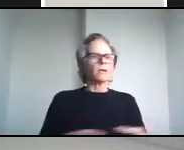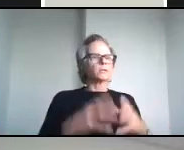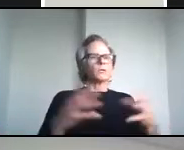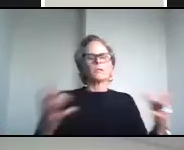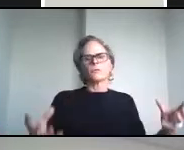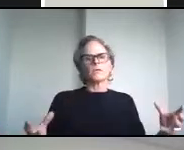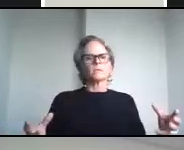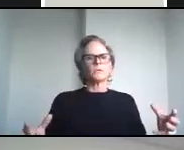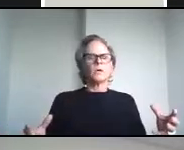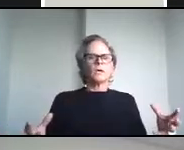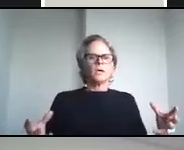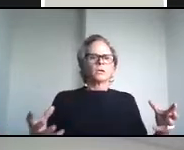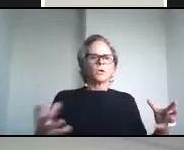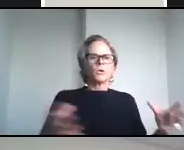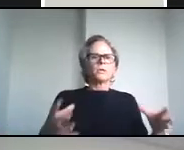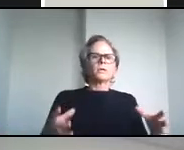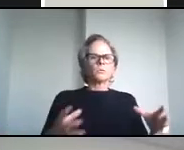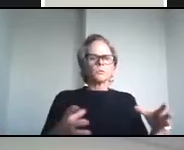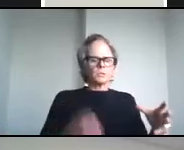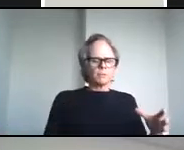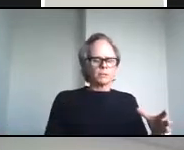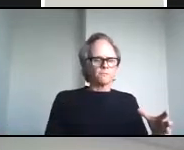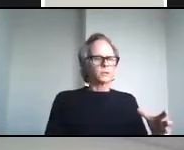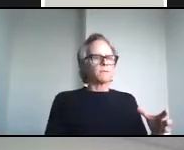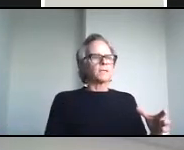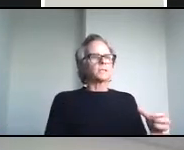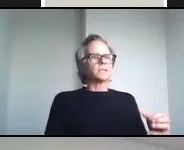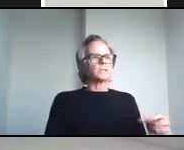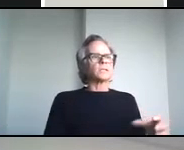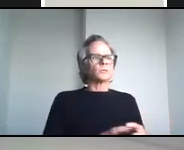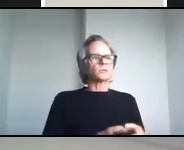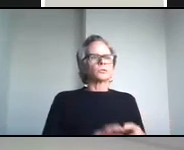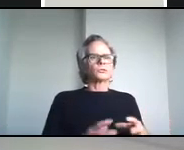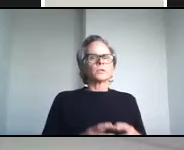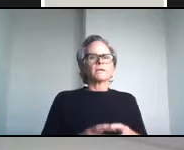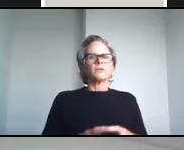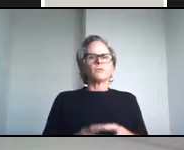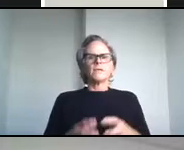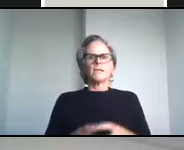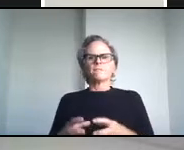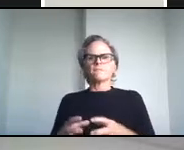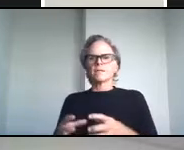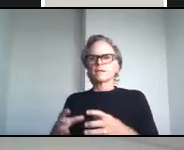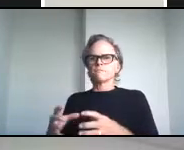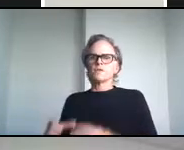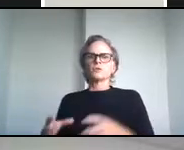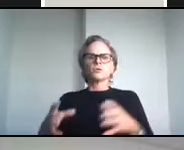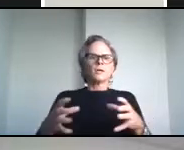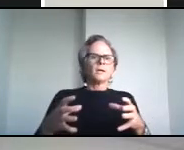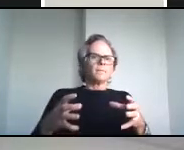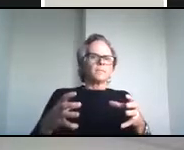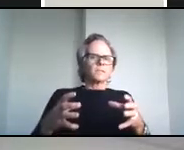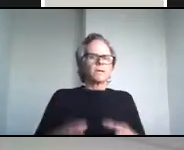Lego project or other things. So the goal here with this plentiful space in the center is to truly give you meaningfully